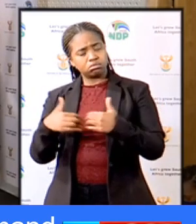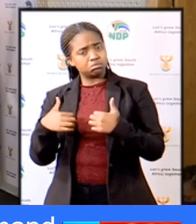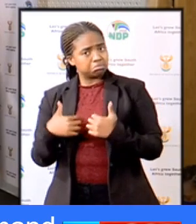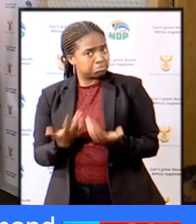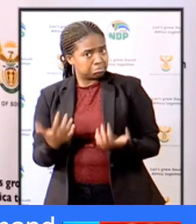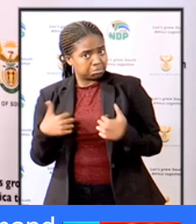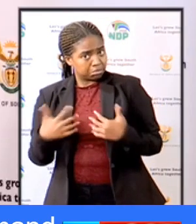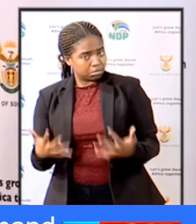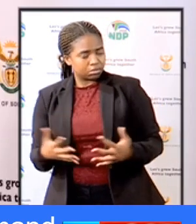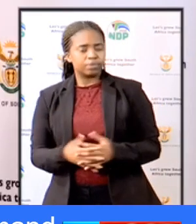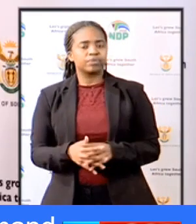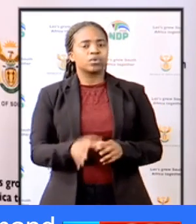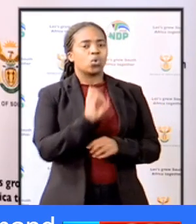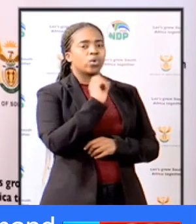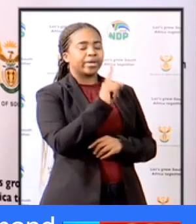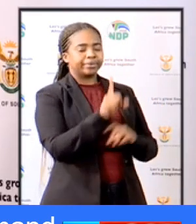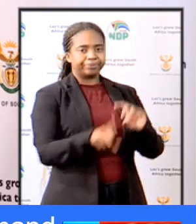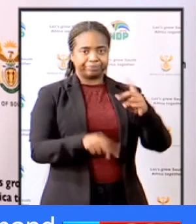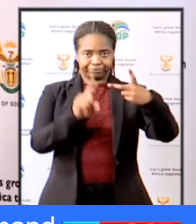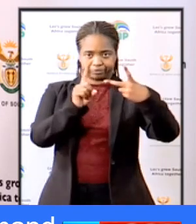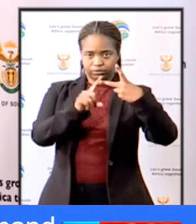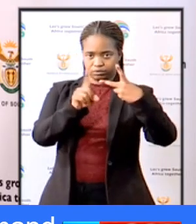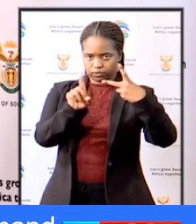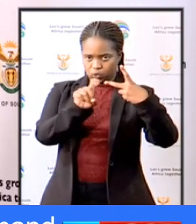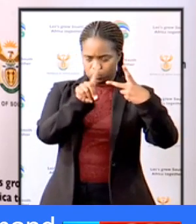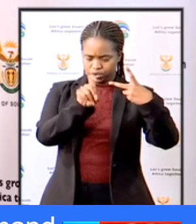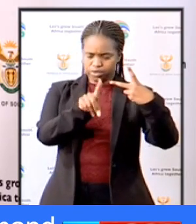Okay. And the second question